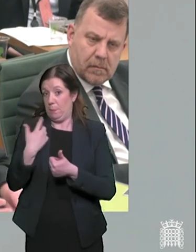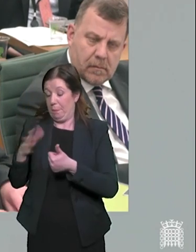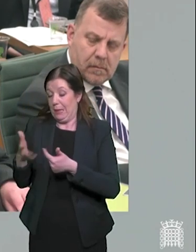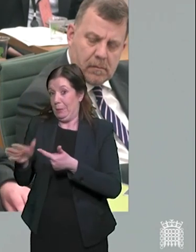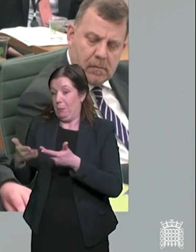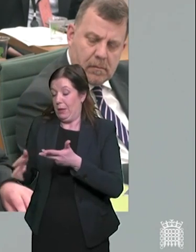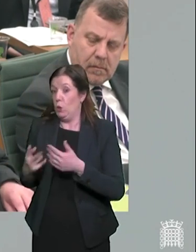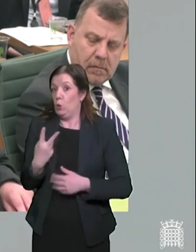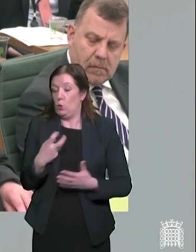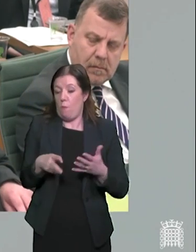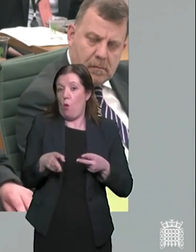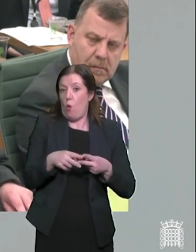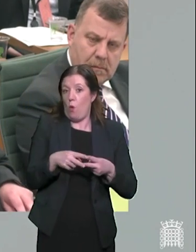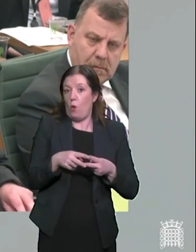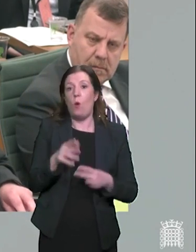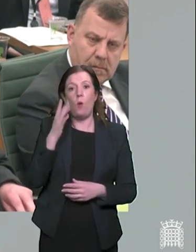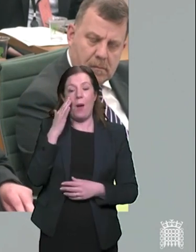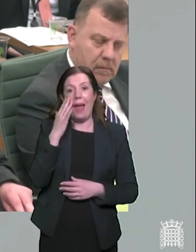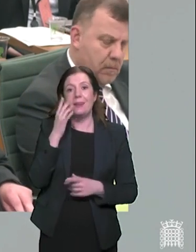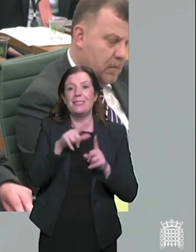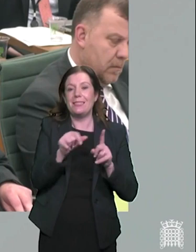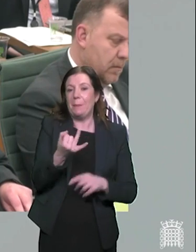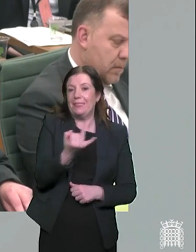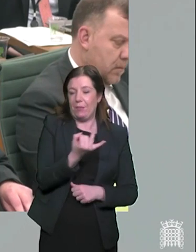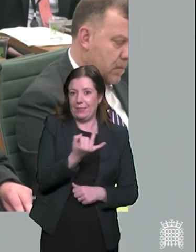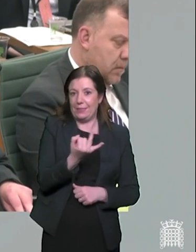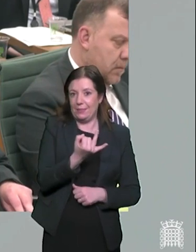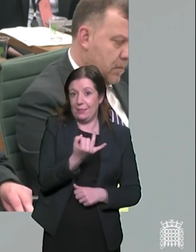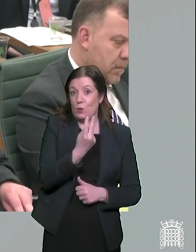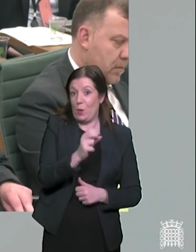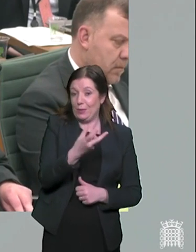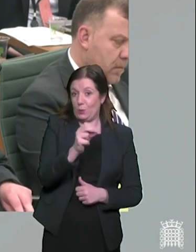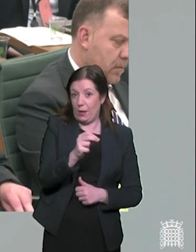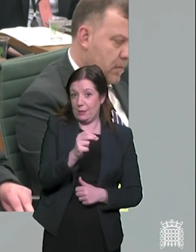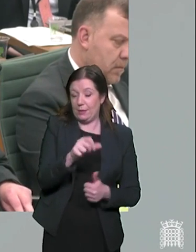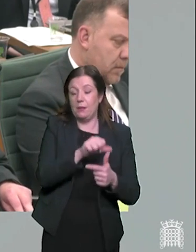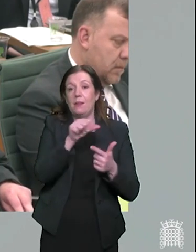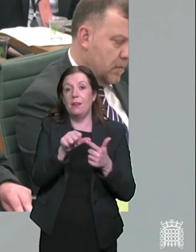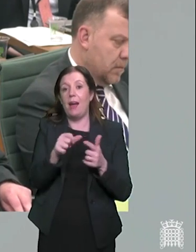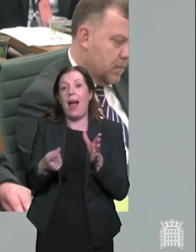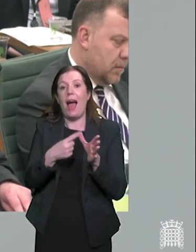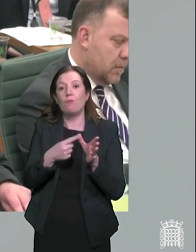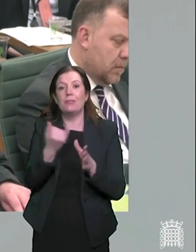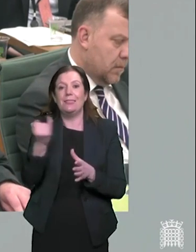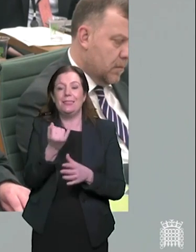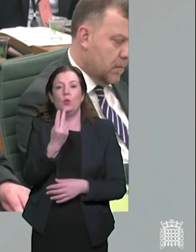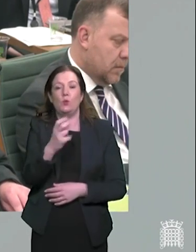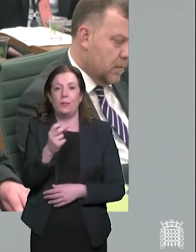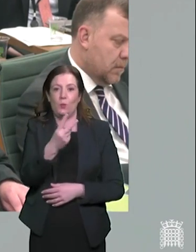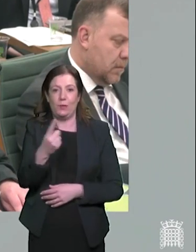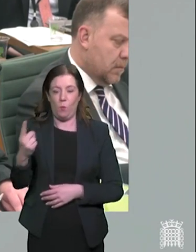about. These gatherings took place on the 17th of December 2020 and the 16th of April